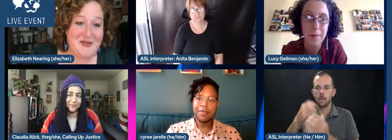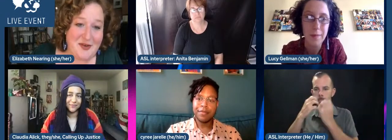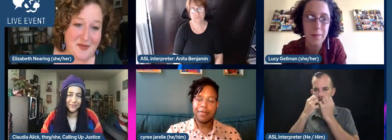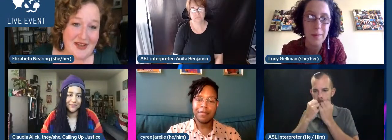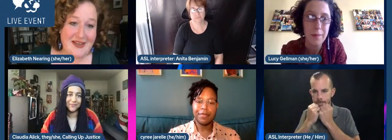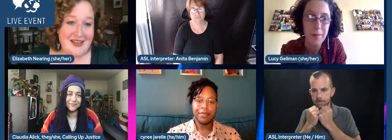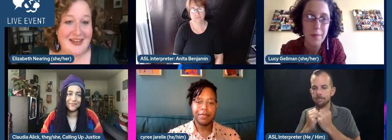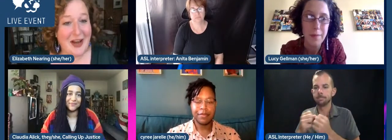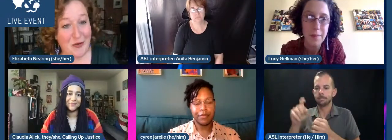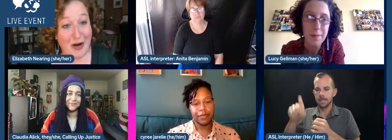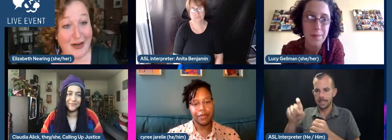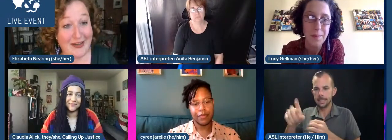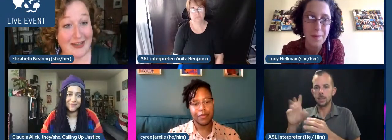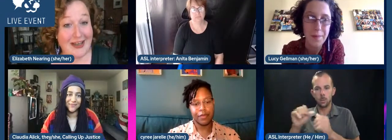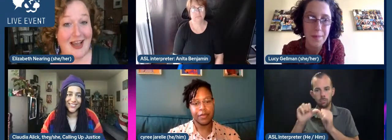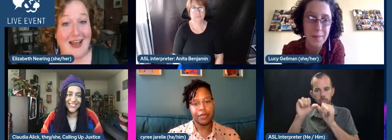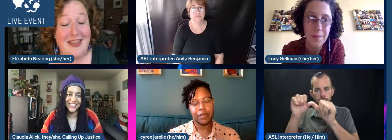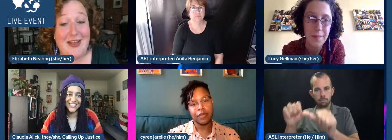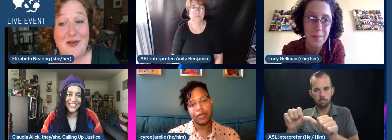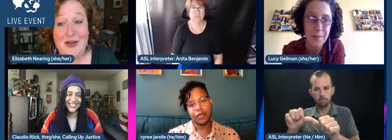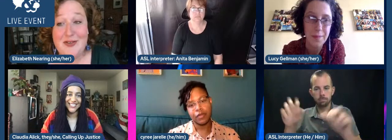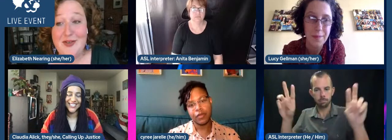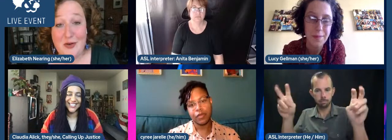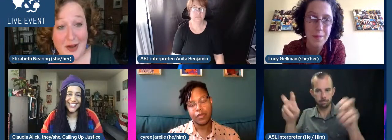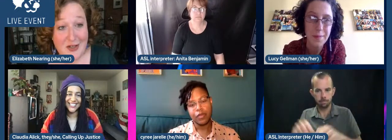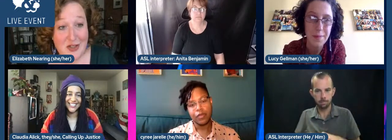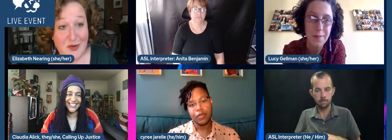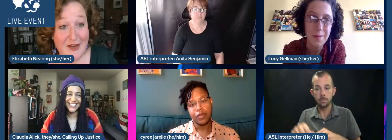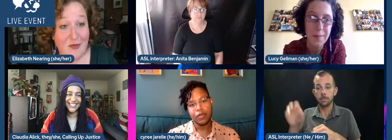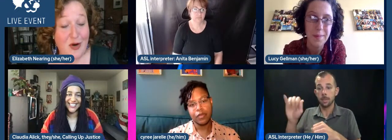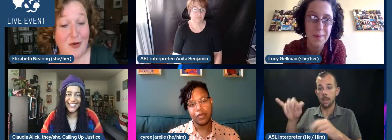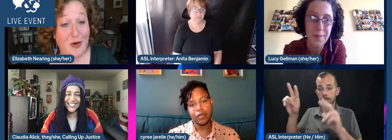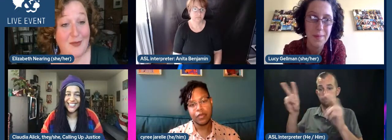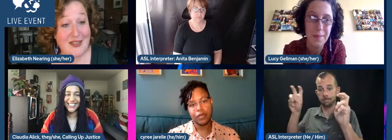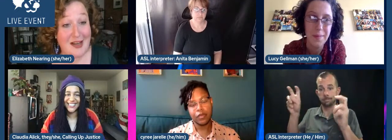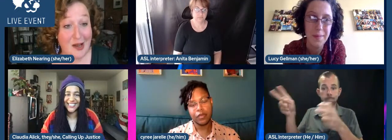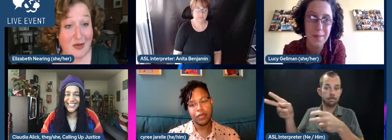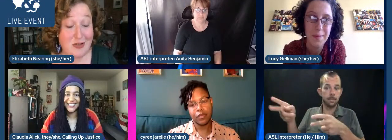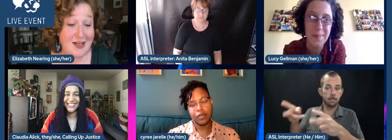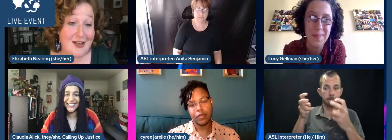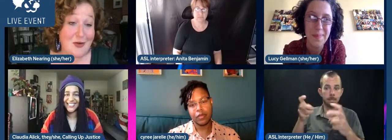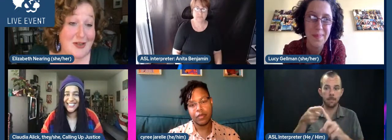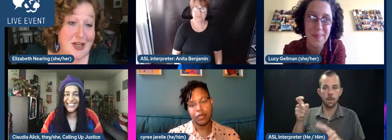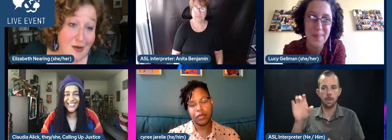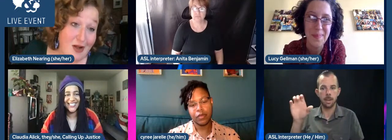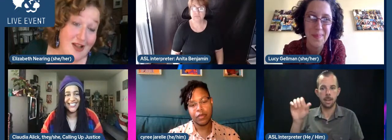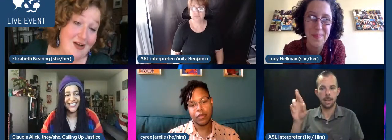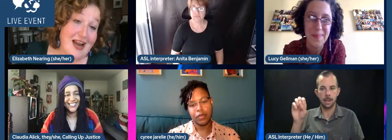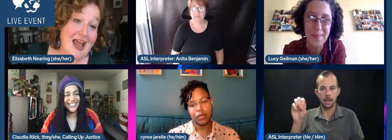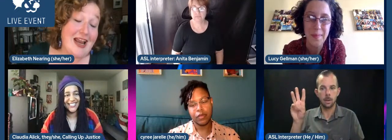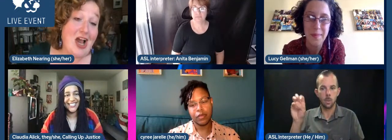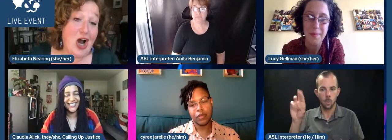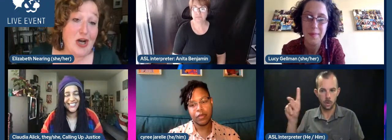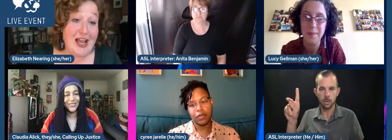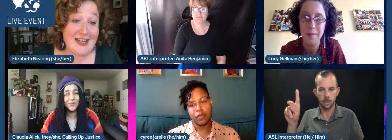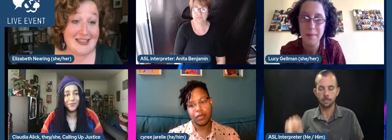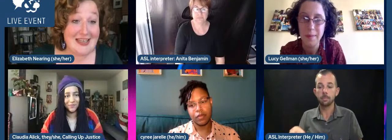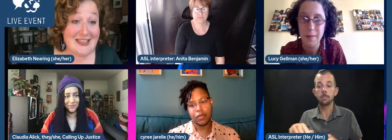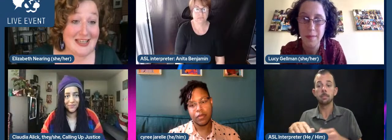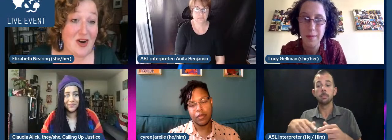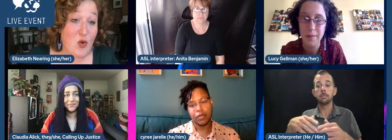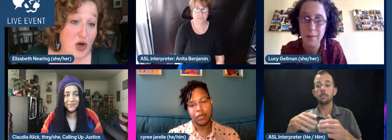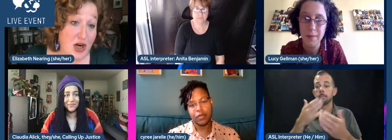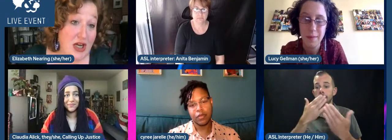So that's from Care Work. Thank you all so much. We have more programs to come. You can check them all out at